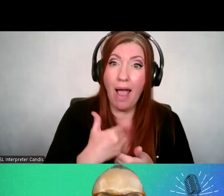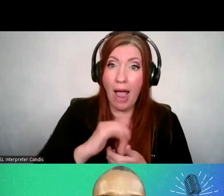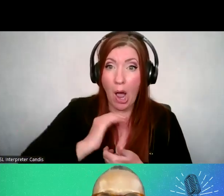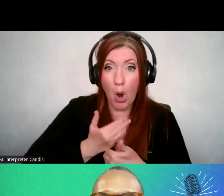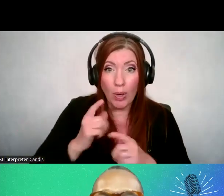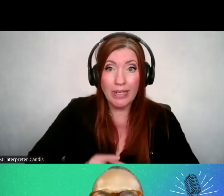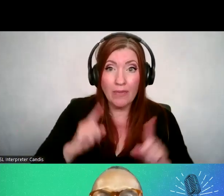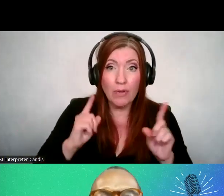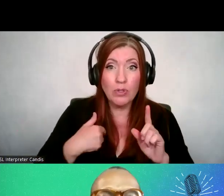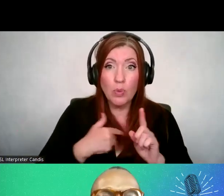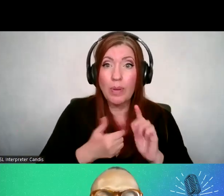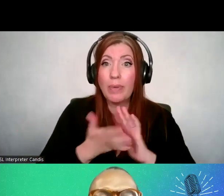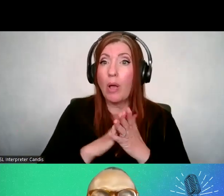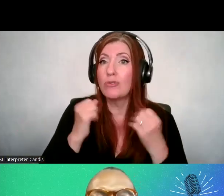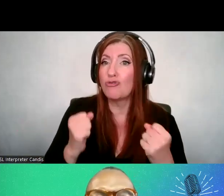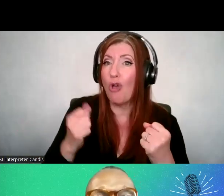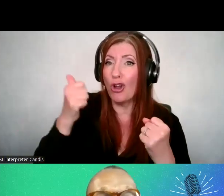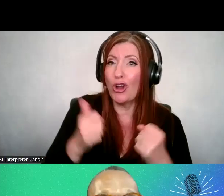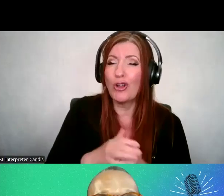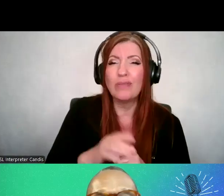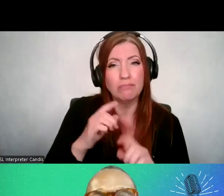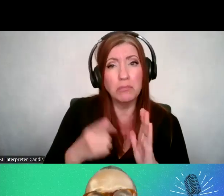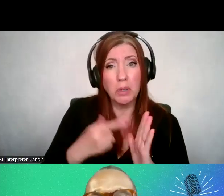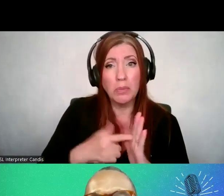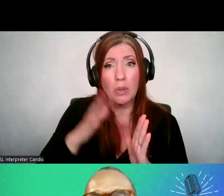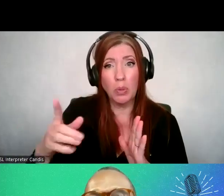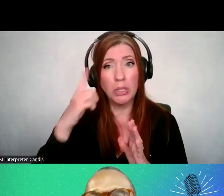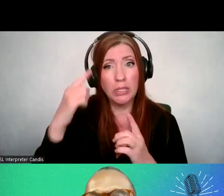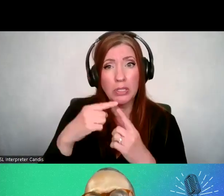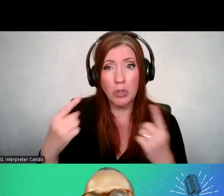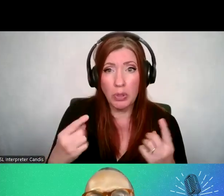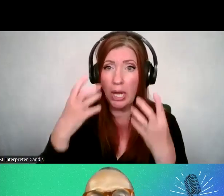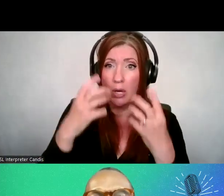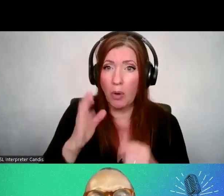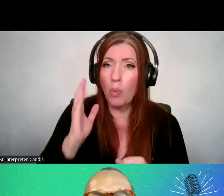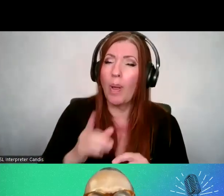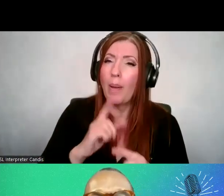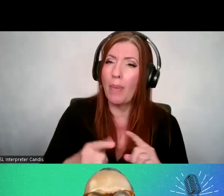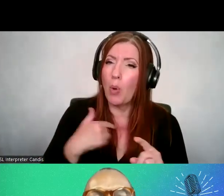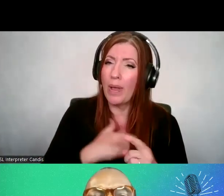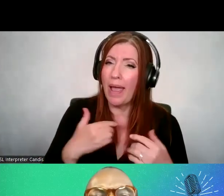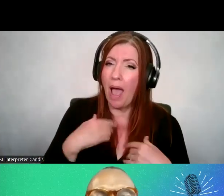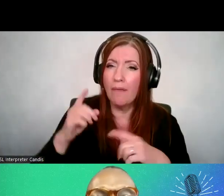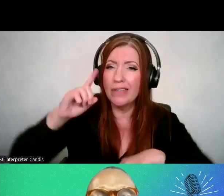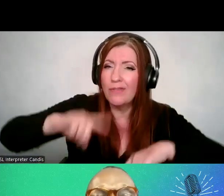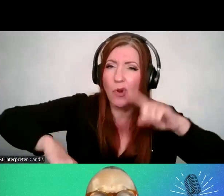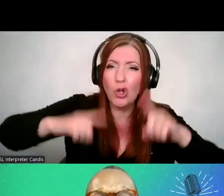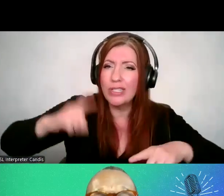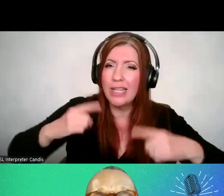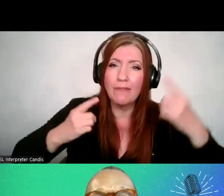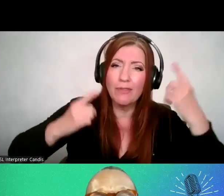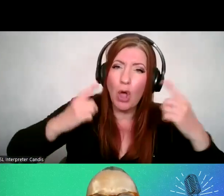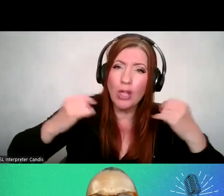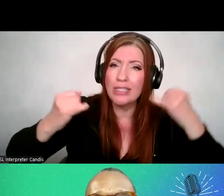It's understandable that we will have moments of disagreement, even anger, but our diversity of thoughts and ideas are what make us